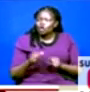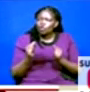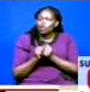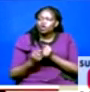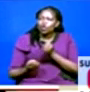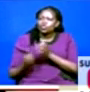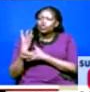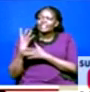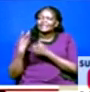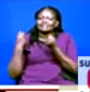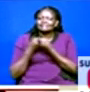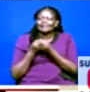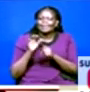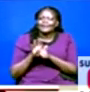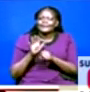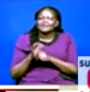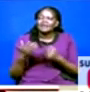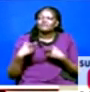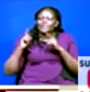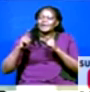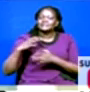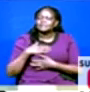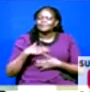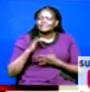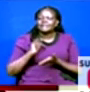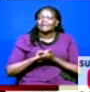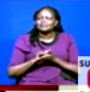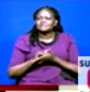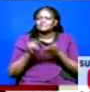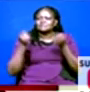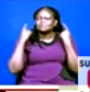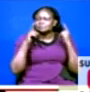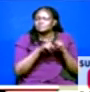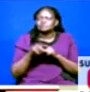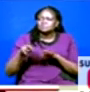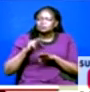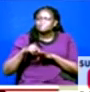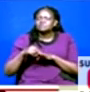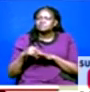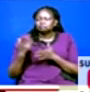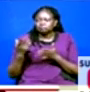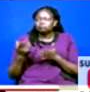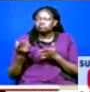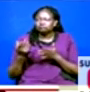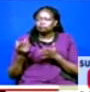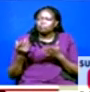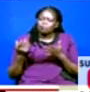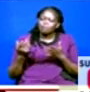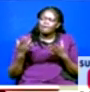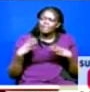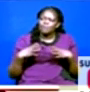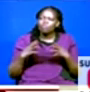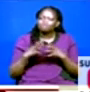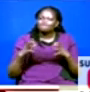challenges, and we have to appreciate and understand as a nation that our population has grown. By the time we